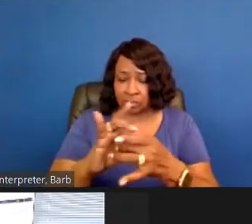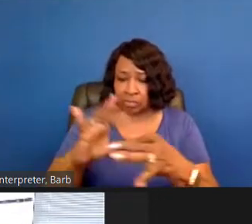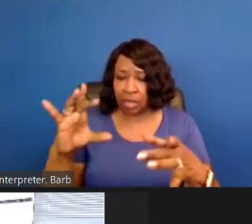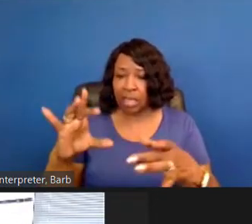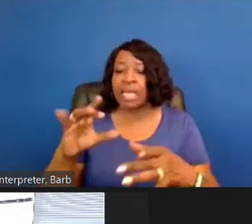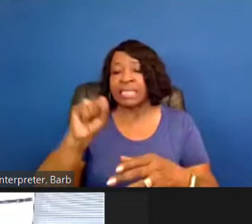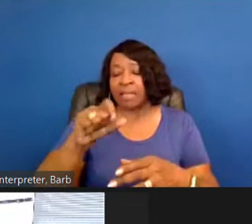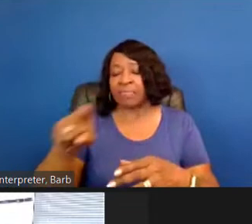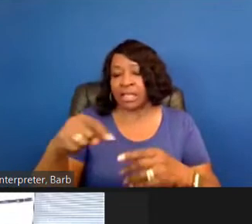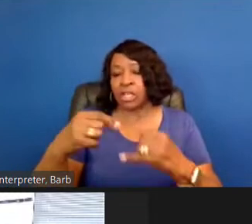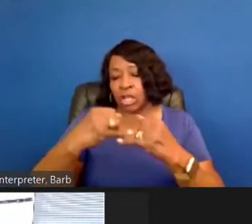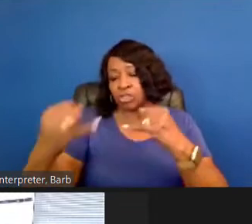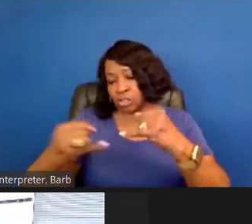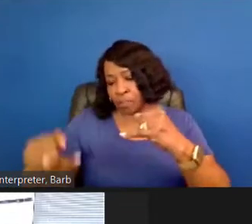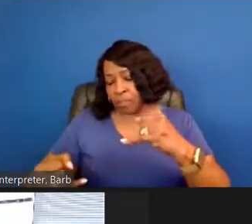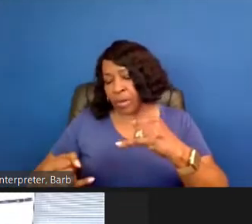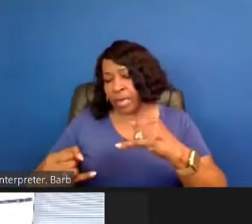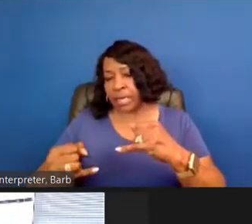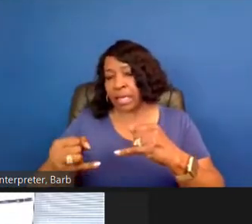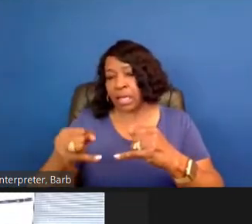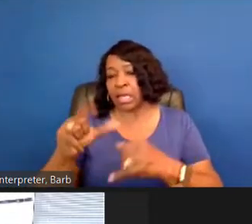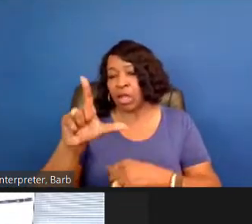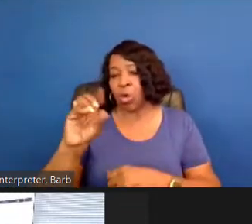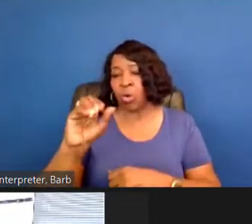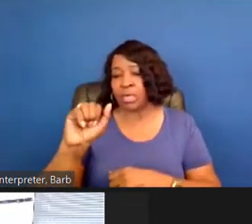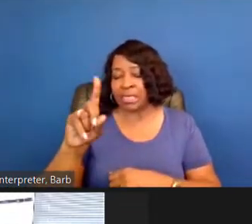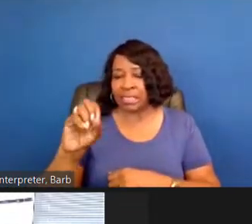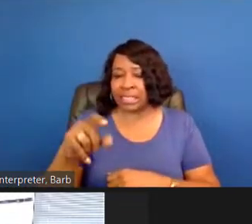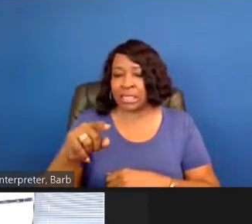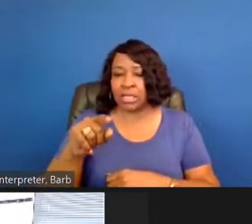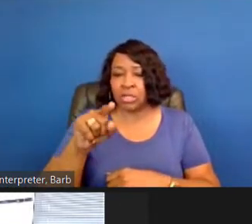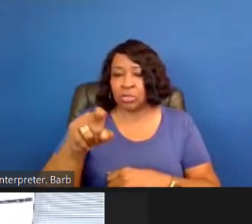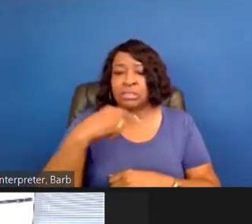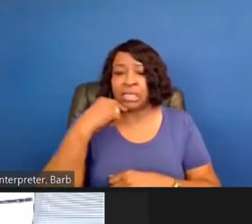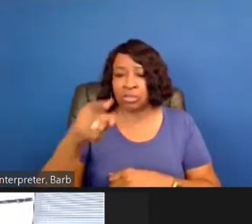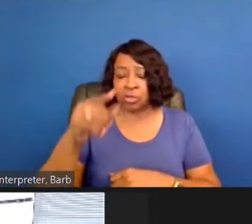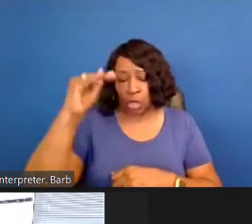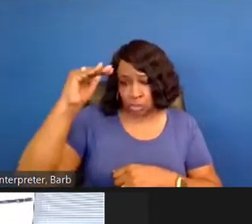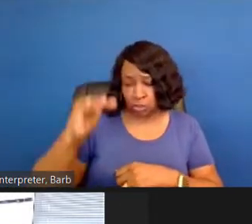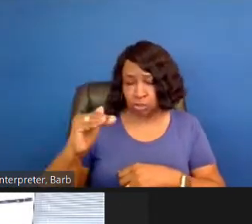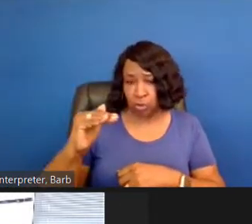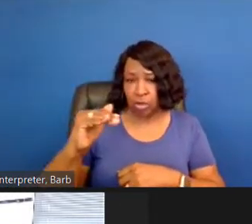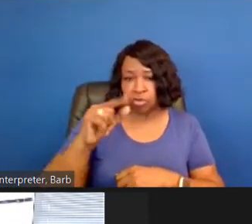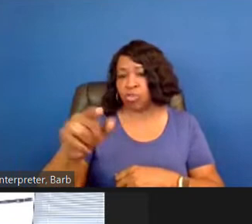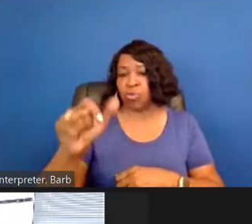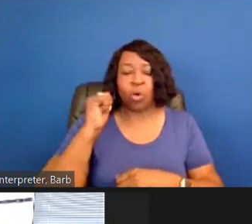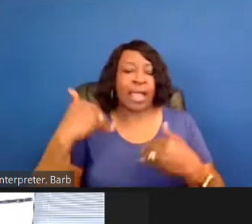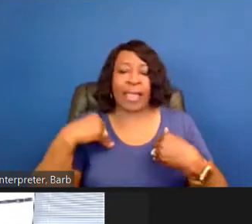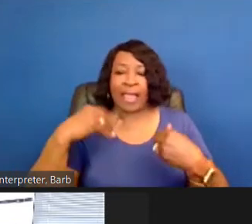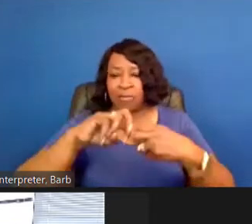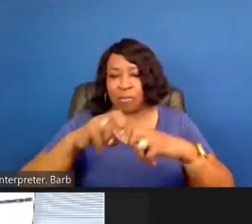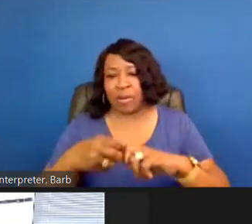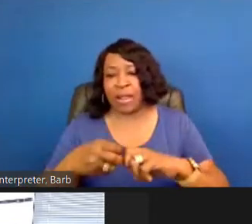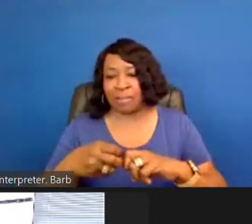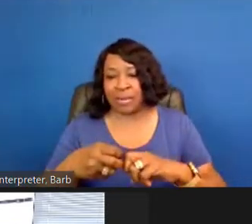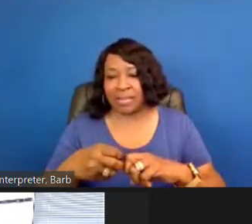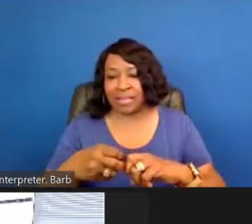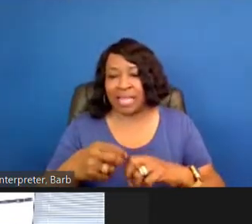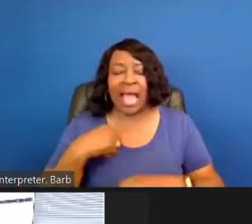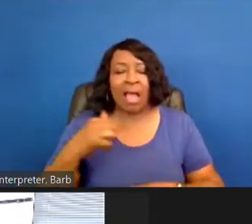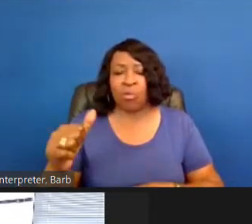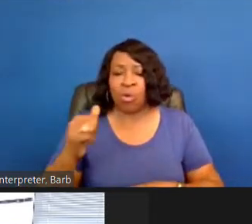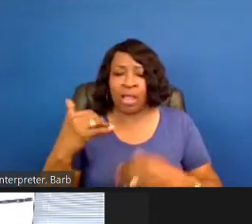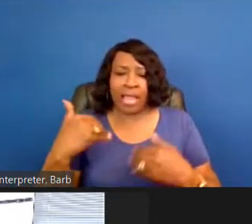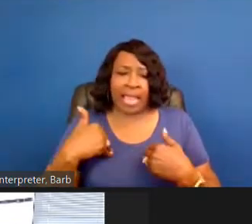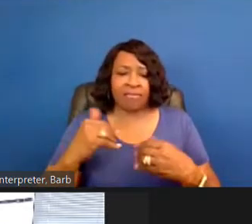They will swing up. And I think, Mary, you said you were short, so you're not going to have an issue. I'm not going to, but you